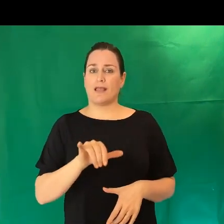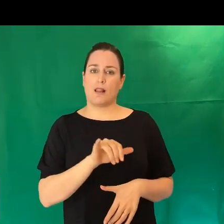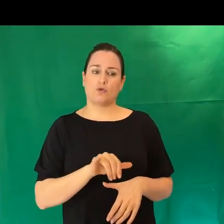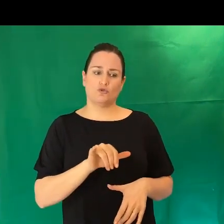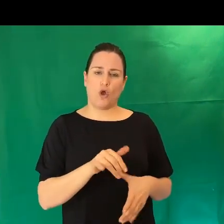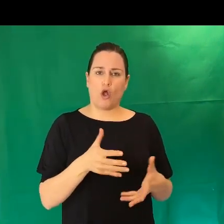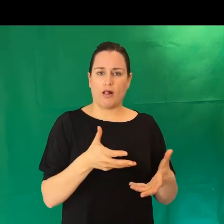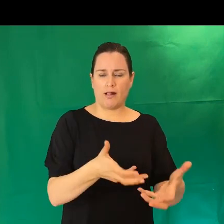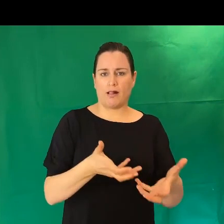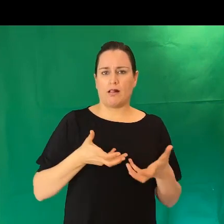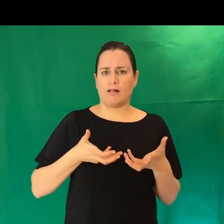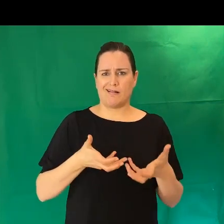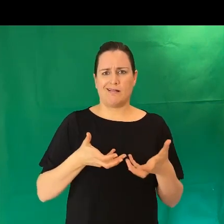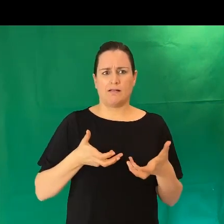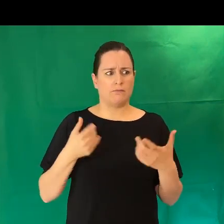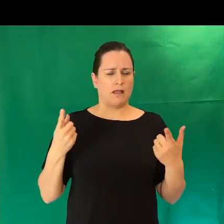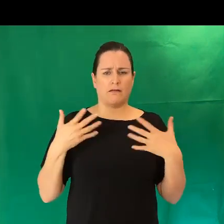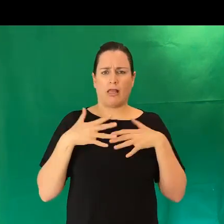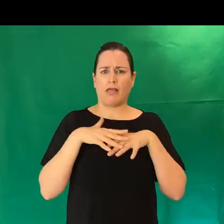being used.